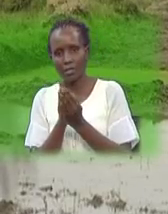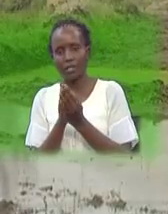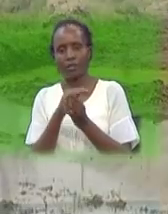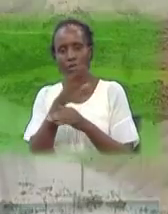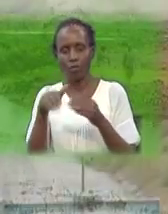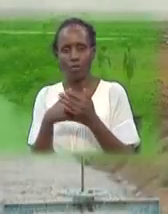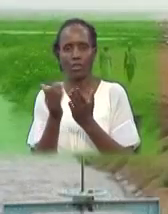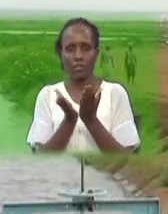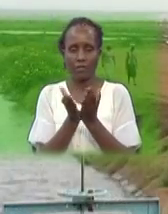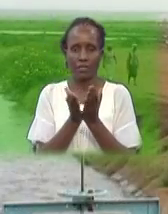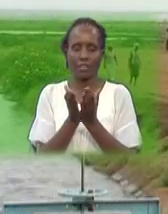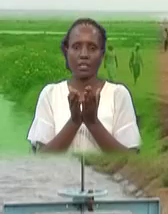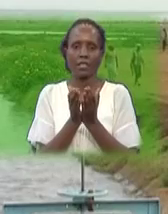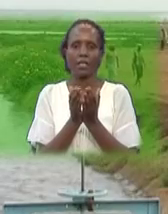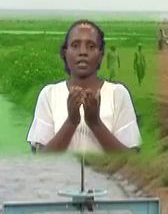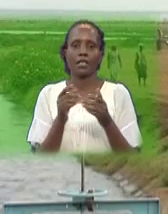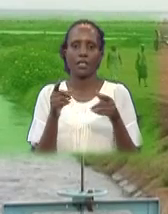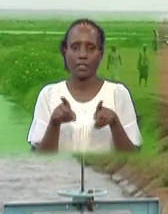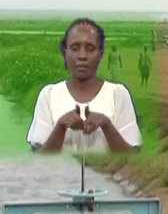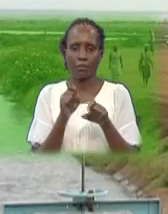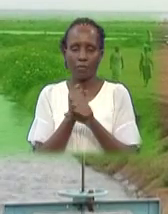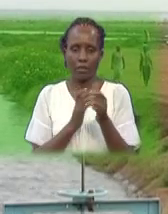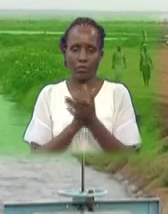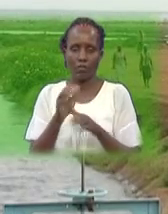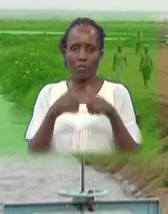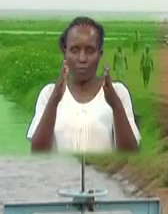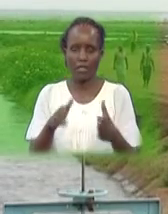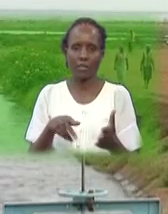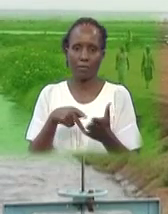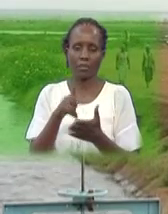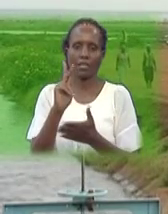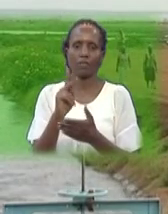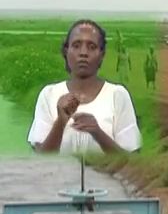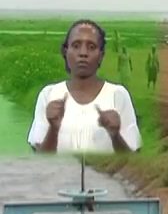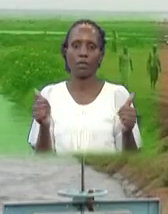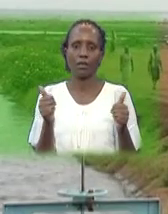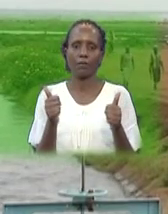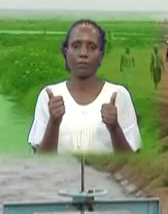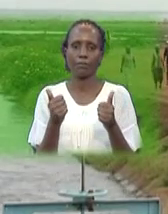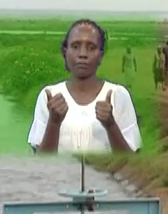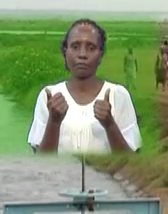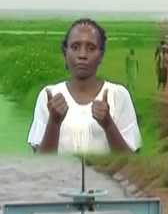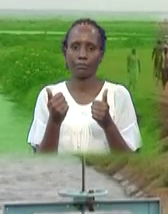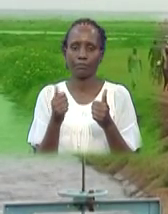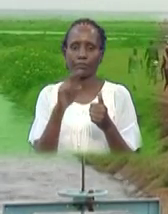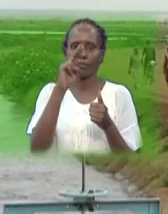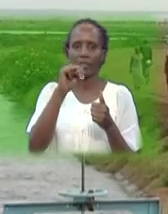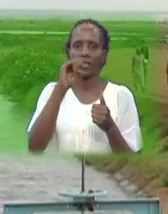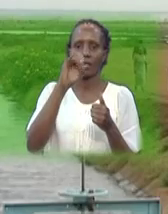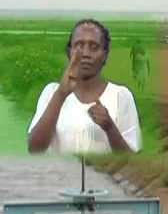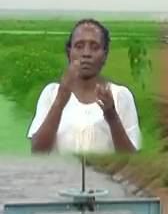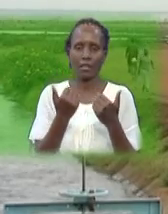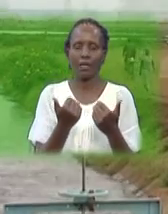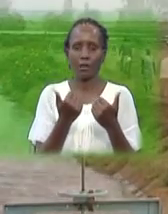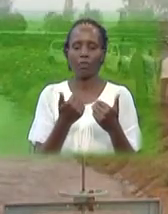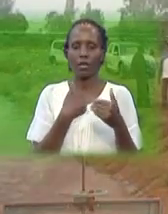in the tertiary units, except roads and ensuring farmers payment of operation and maintenance fee. NIB